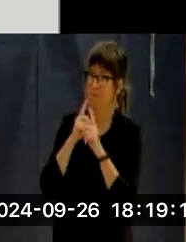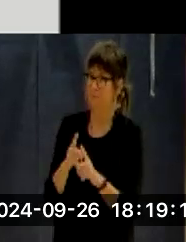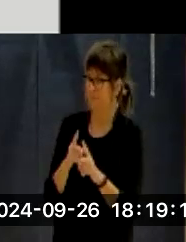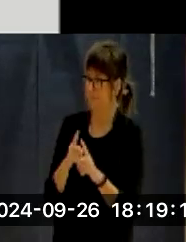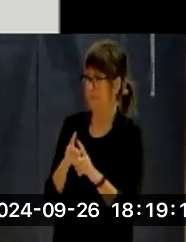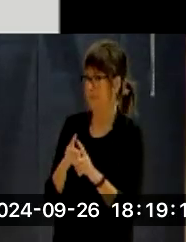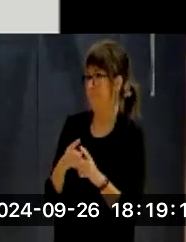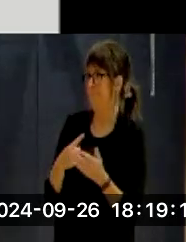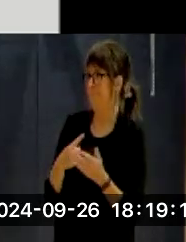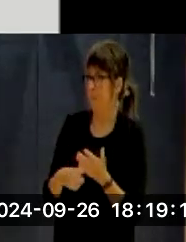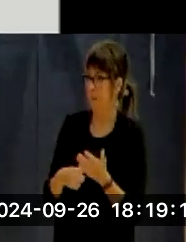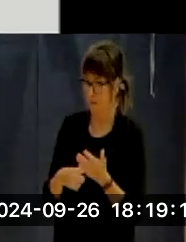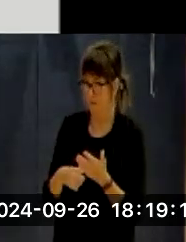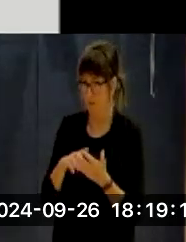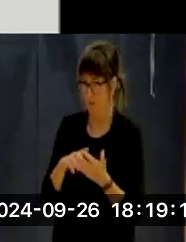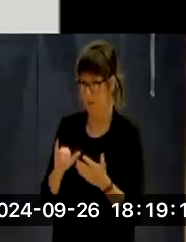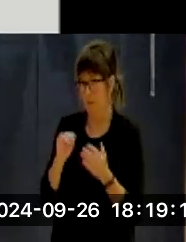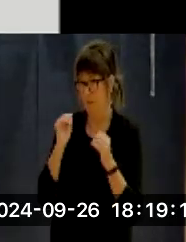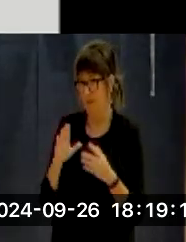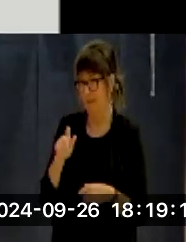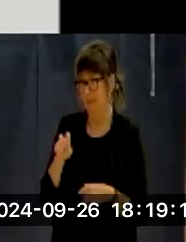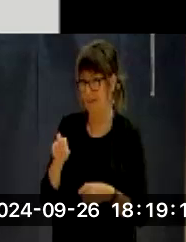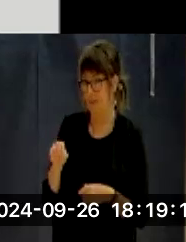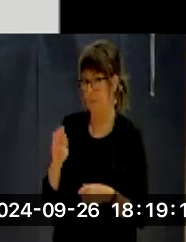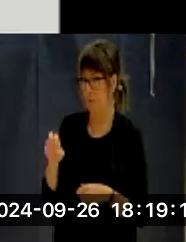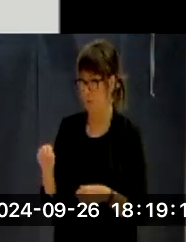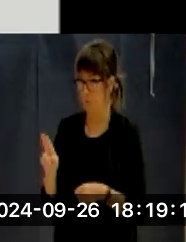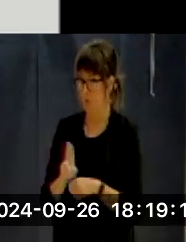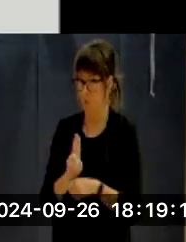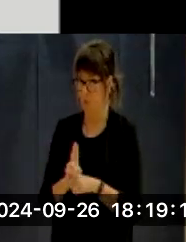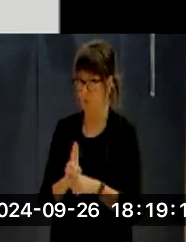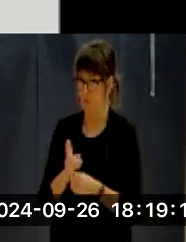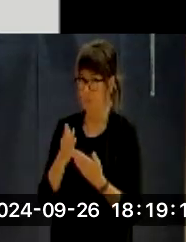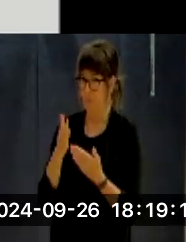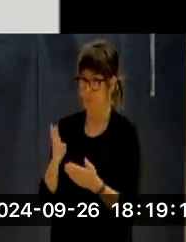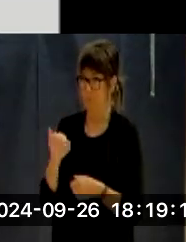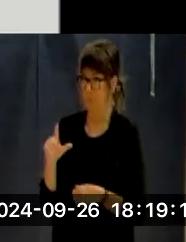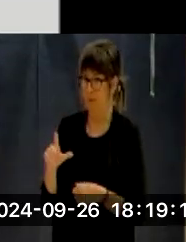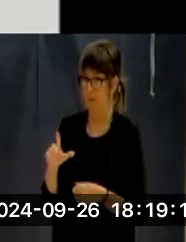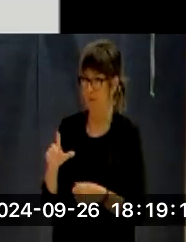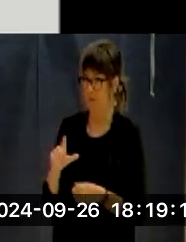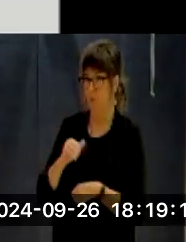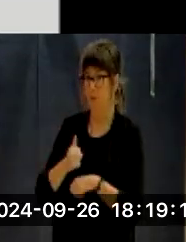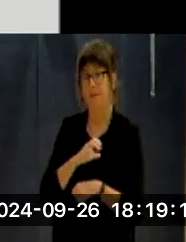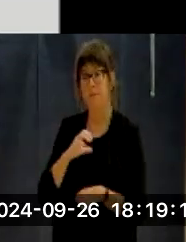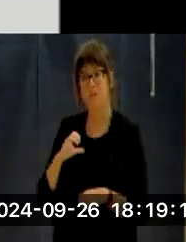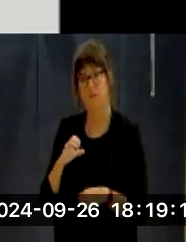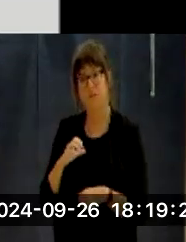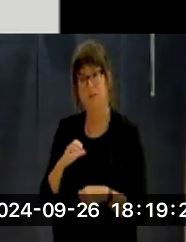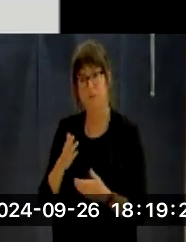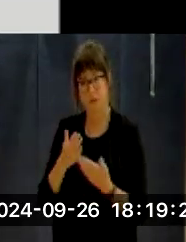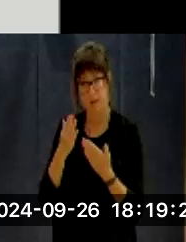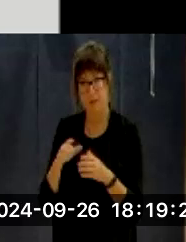Assemblyman Bloom and Professor Levin used to lobby the bill to get it to create the commission, to recommend